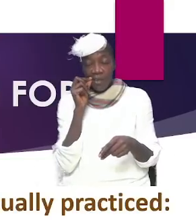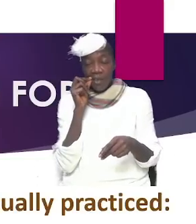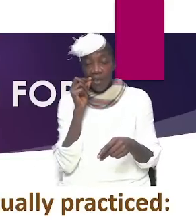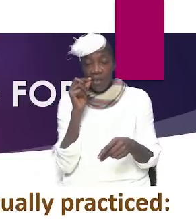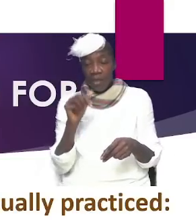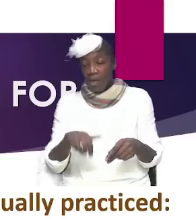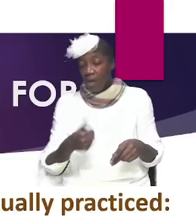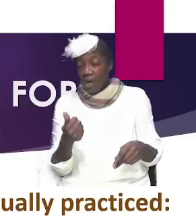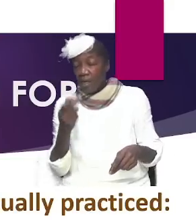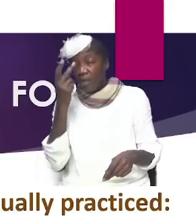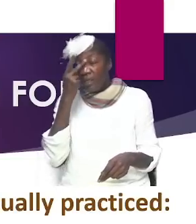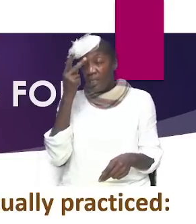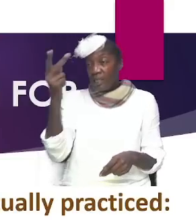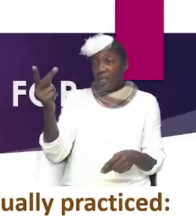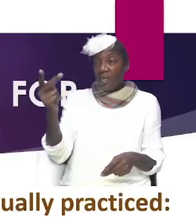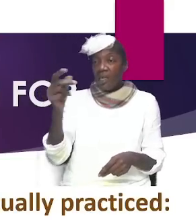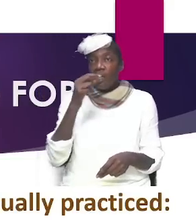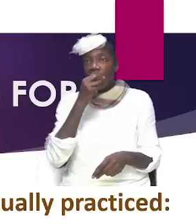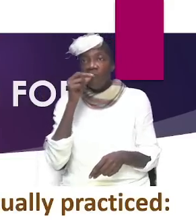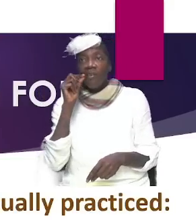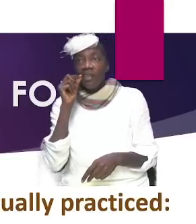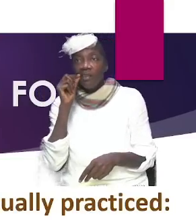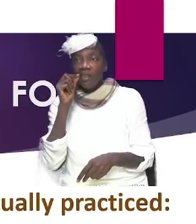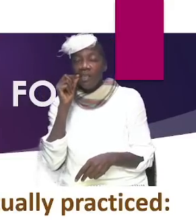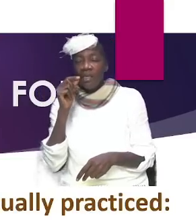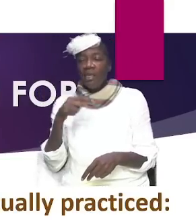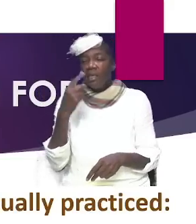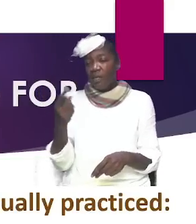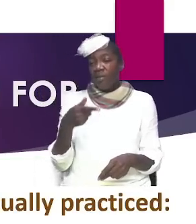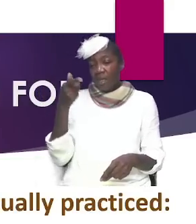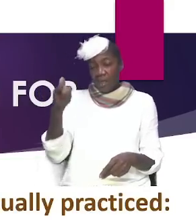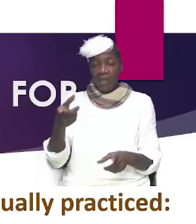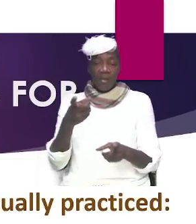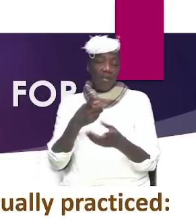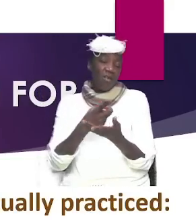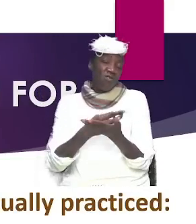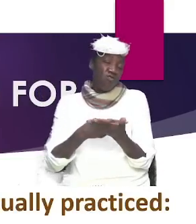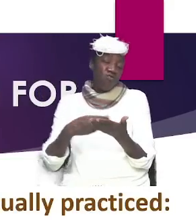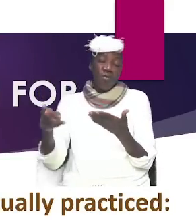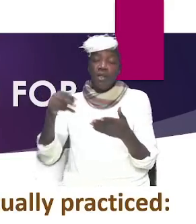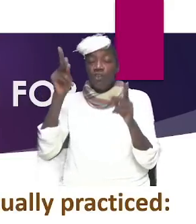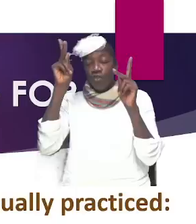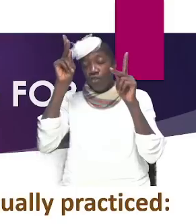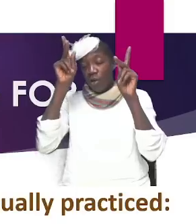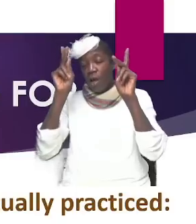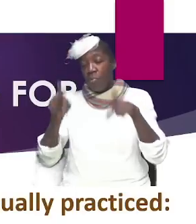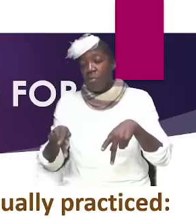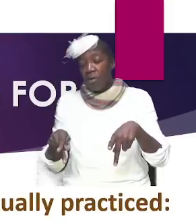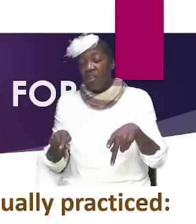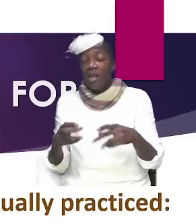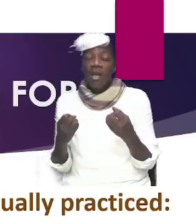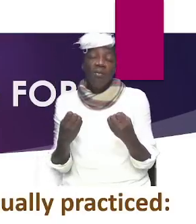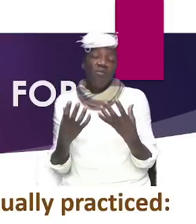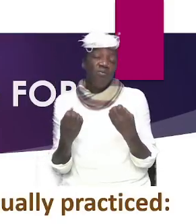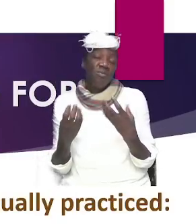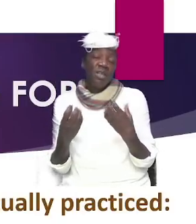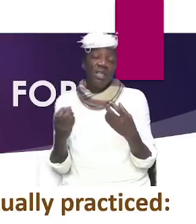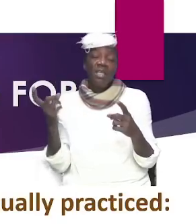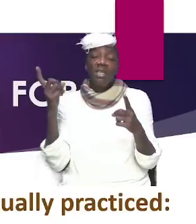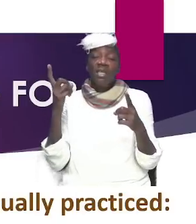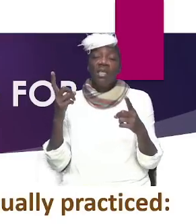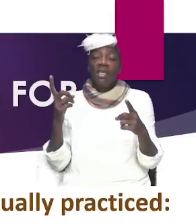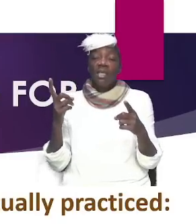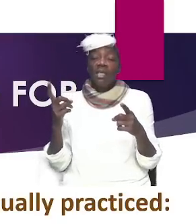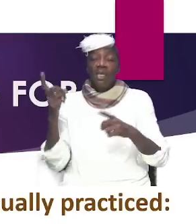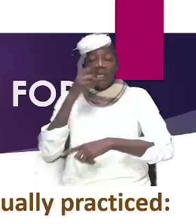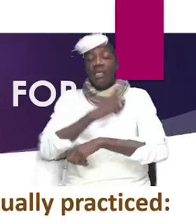that others can see that they were fasting, so that they can say, oh, this is a righteous man. Look how many days he has been fasting. Look, as they look at you, they know